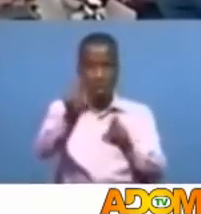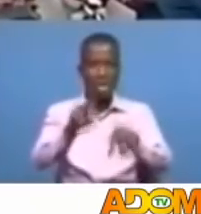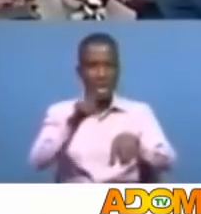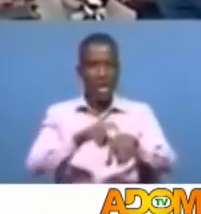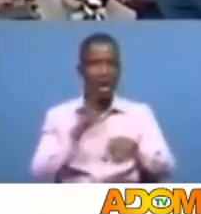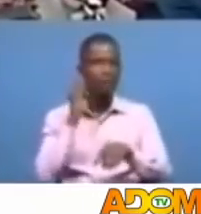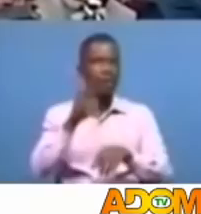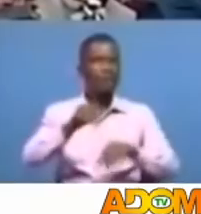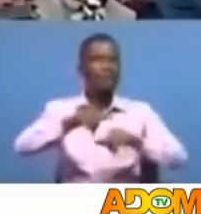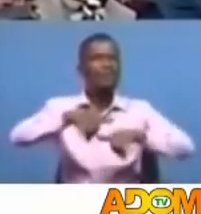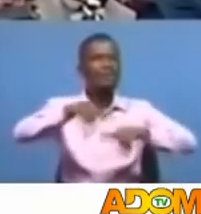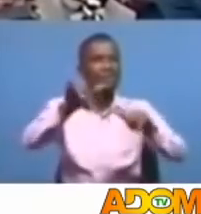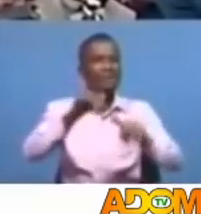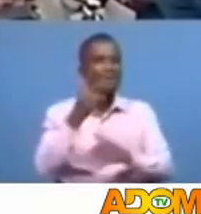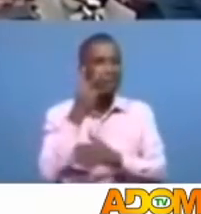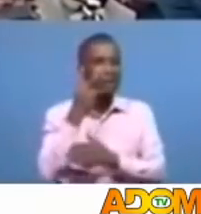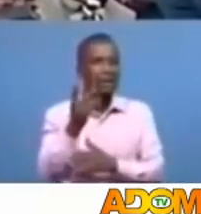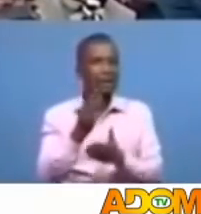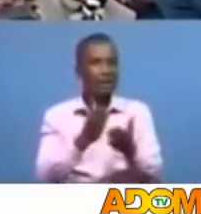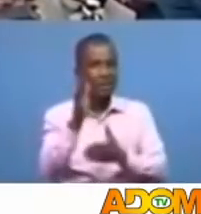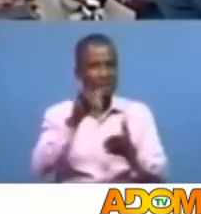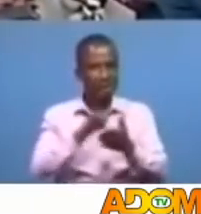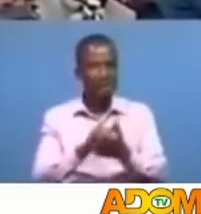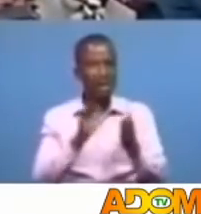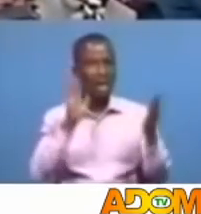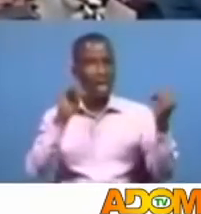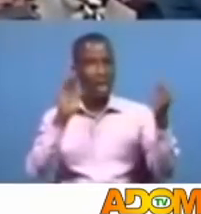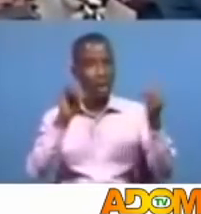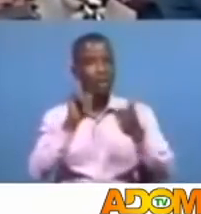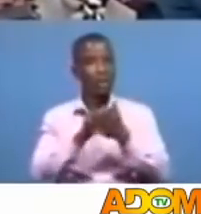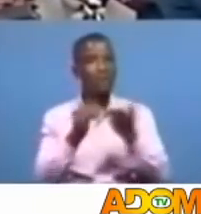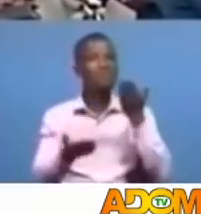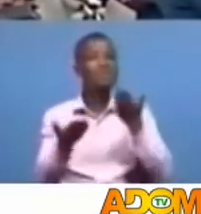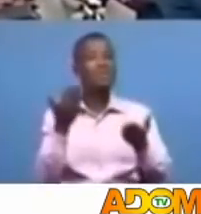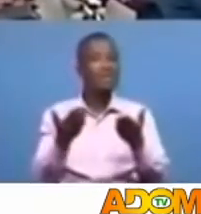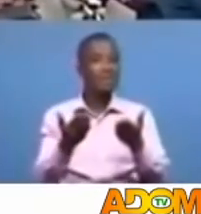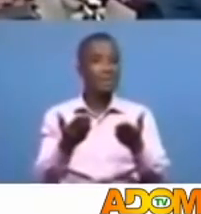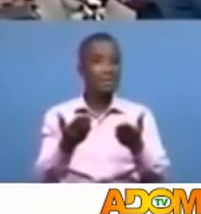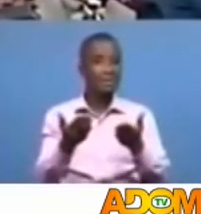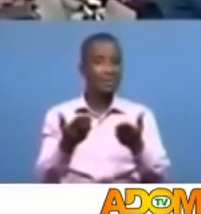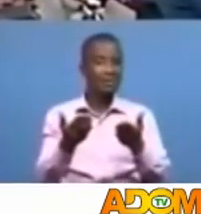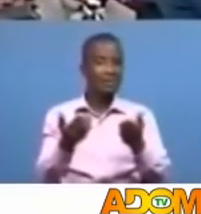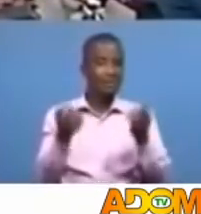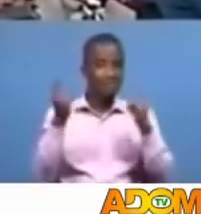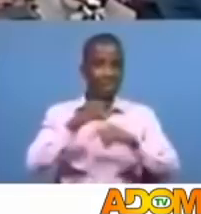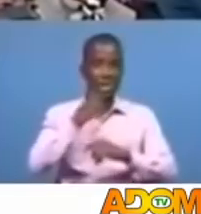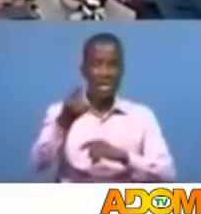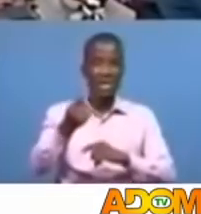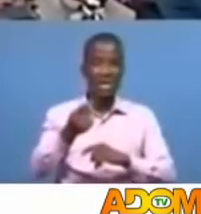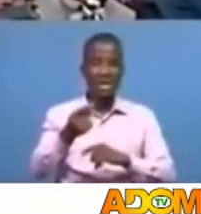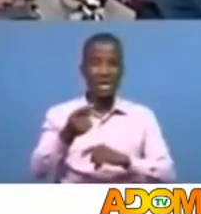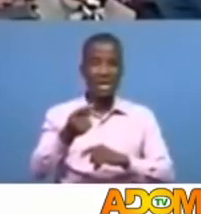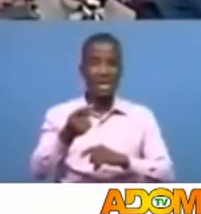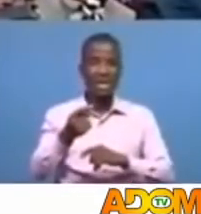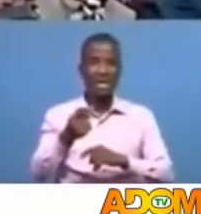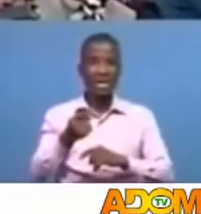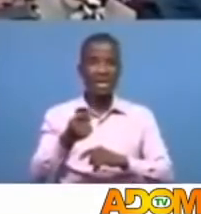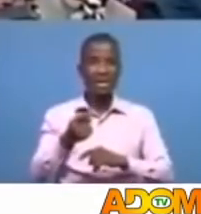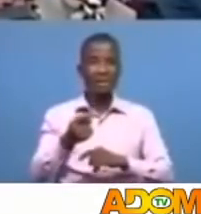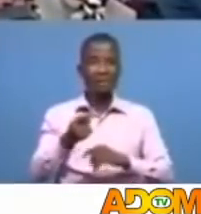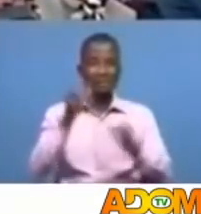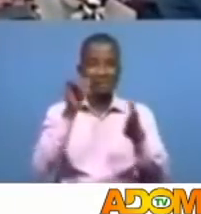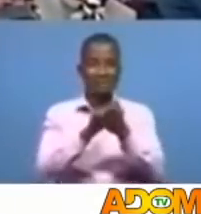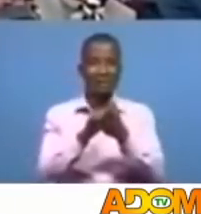we still found it appropriate to anticipate that. But your ladyship said the bridge will be there.